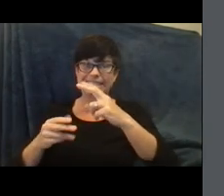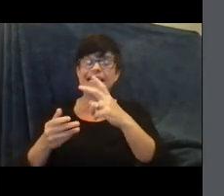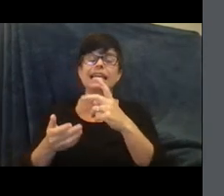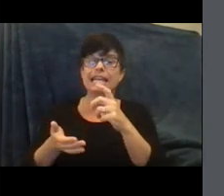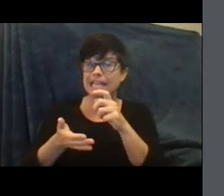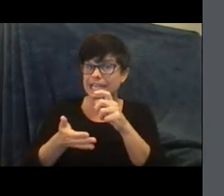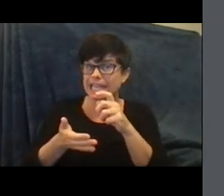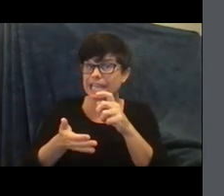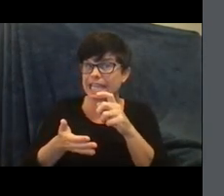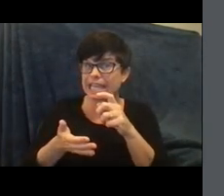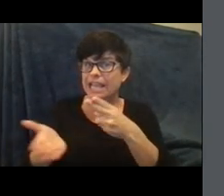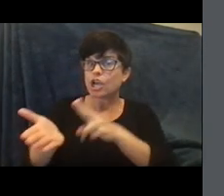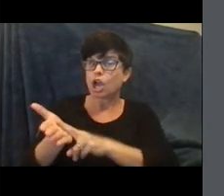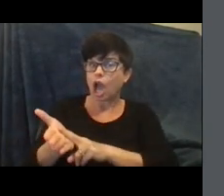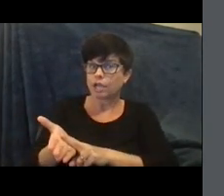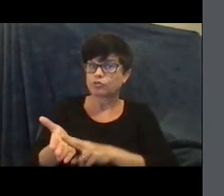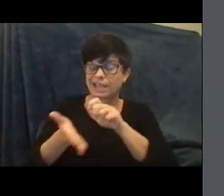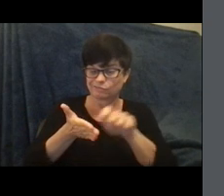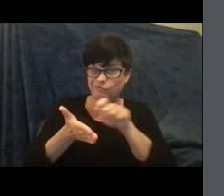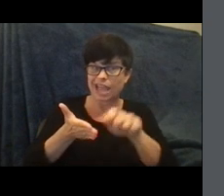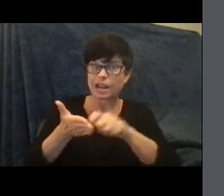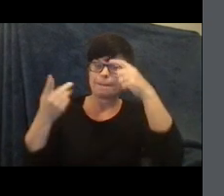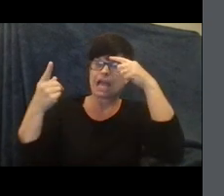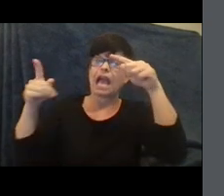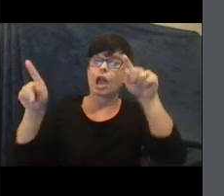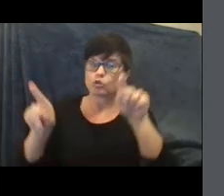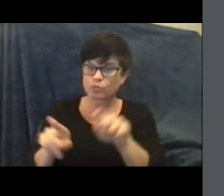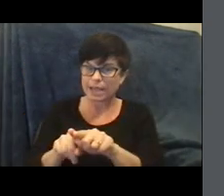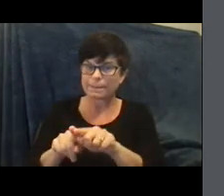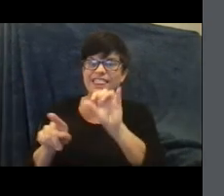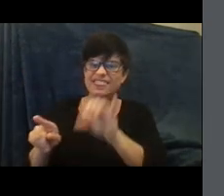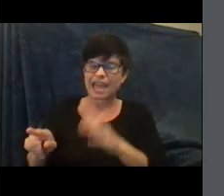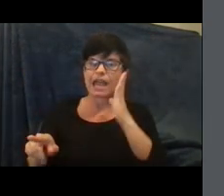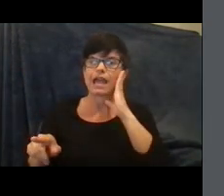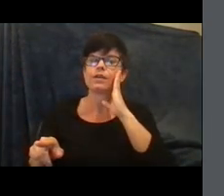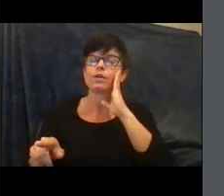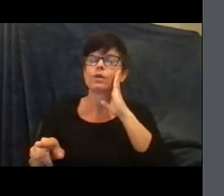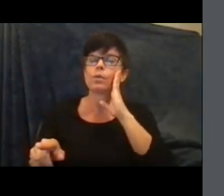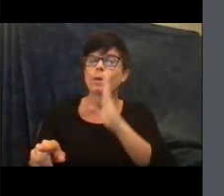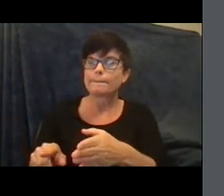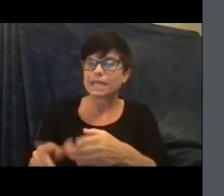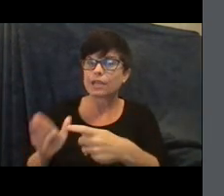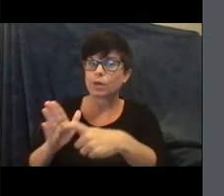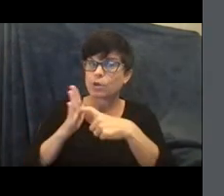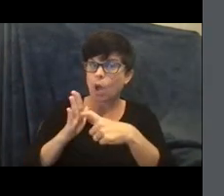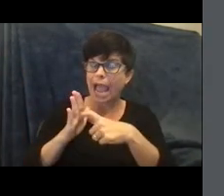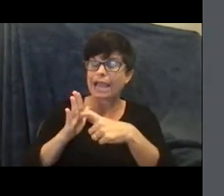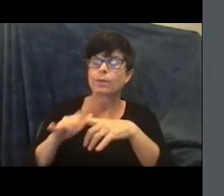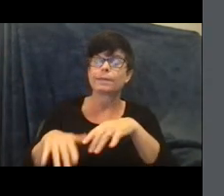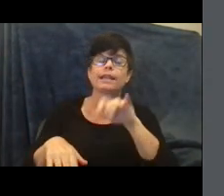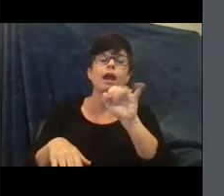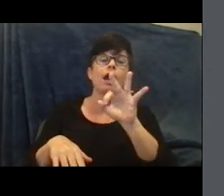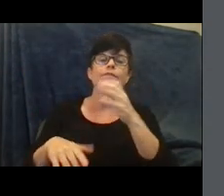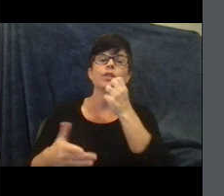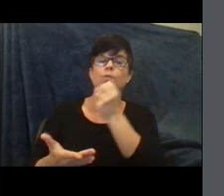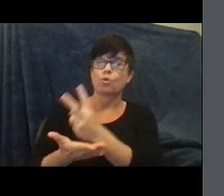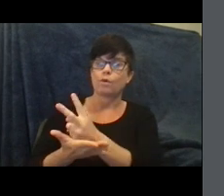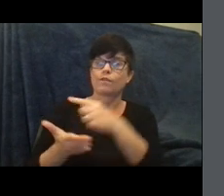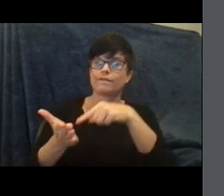binding writing as a condition of the approval of this development.